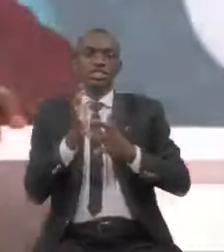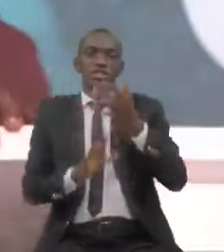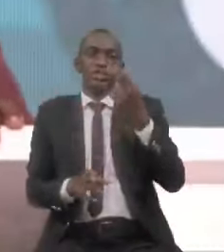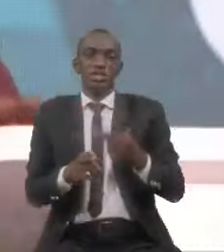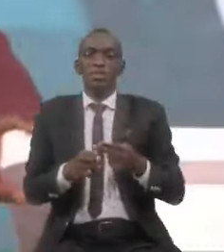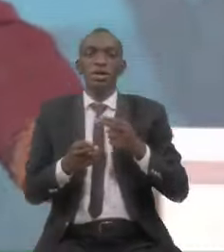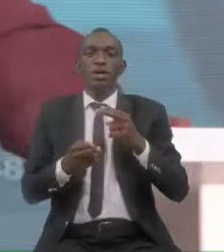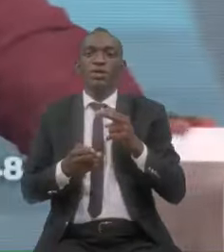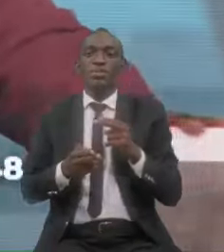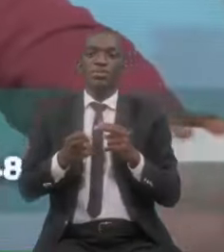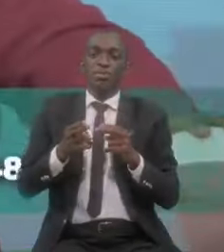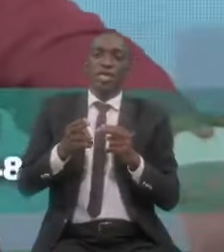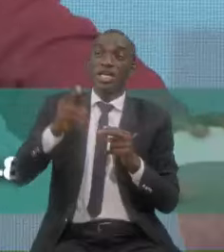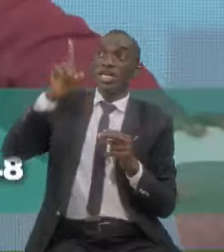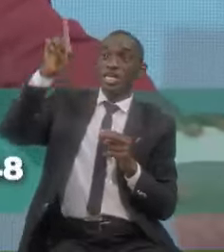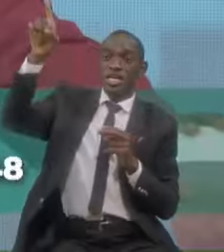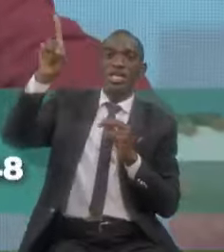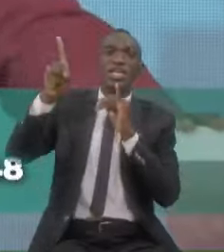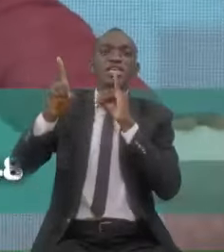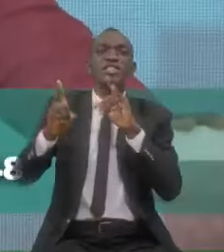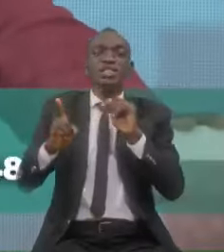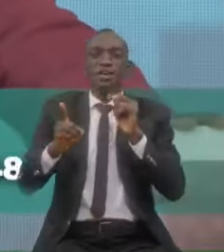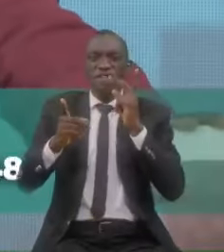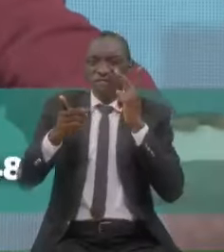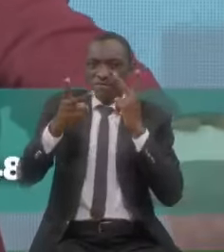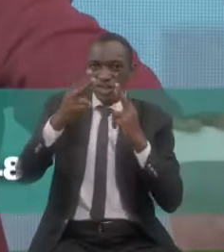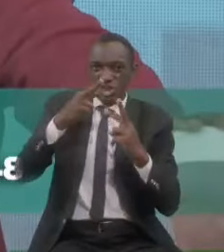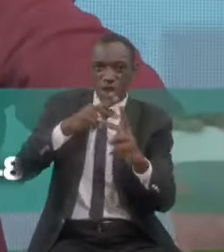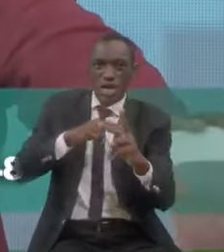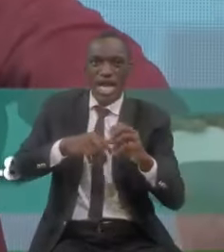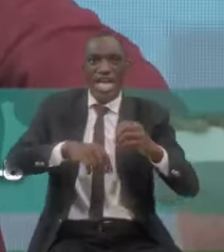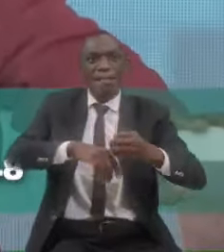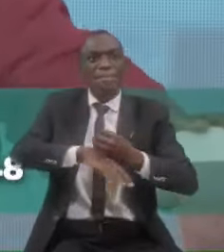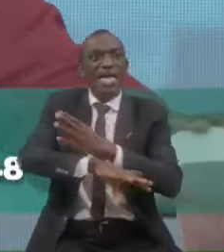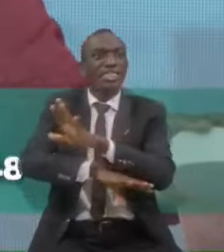vision imparting Spirit. The vision